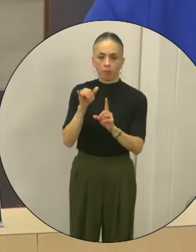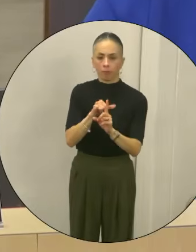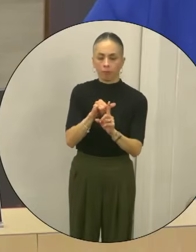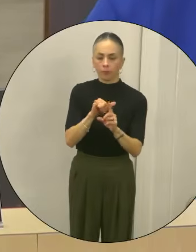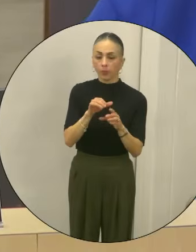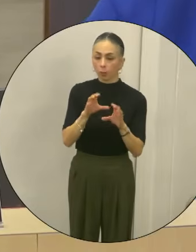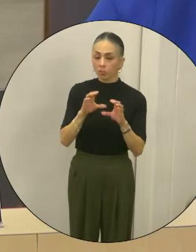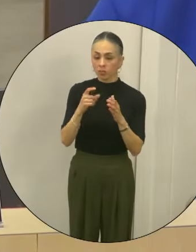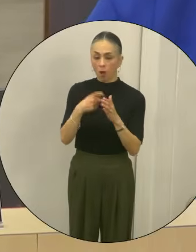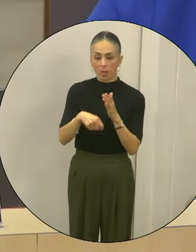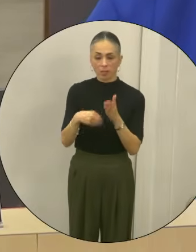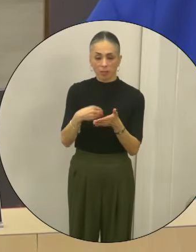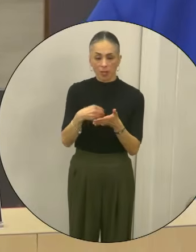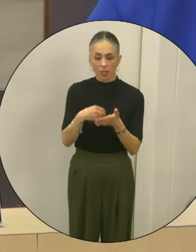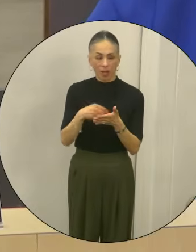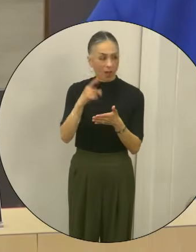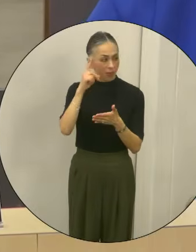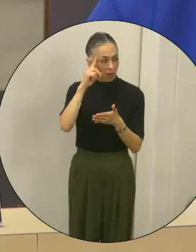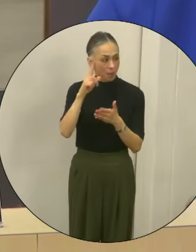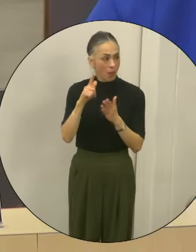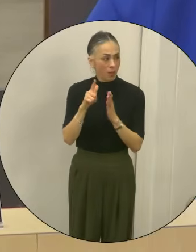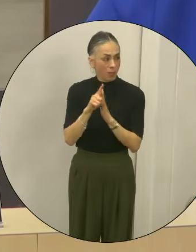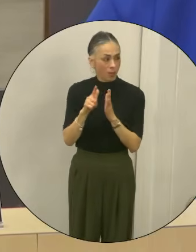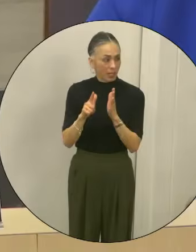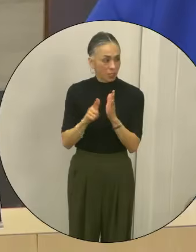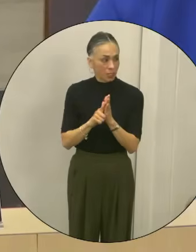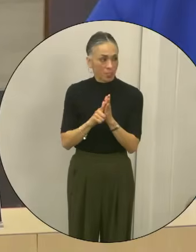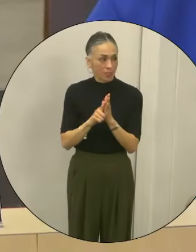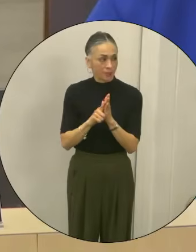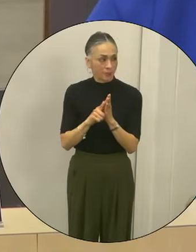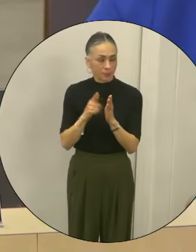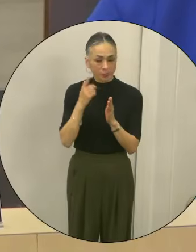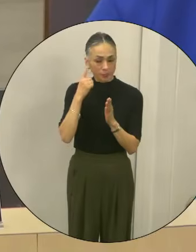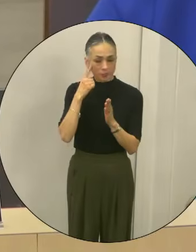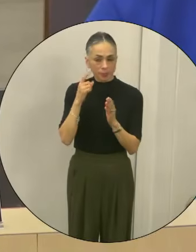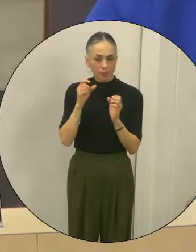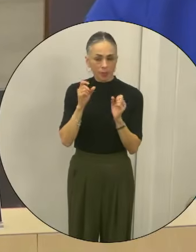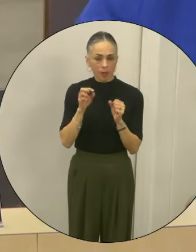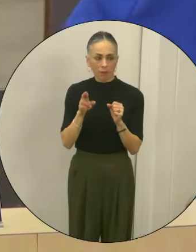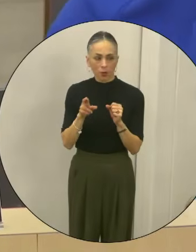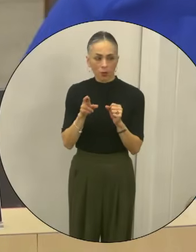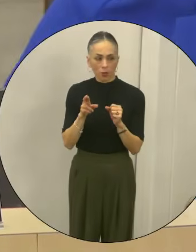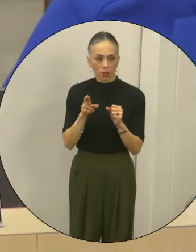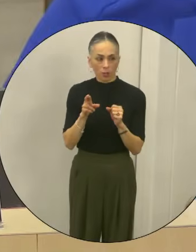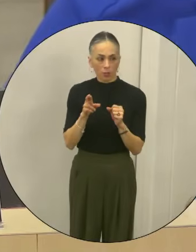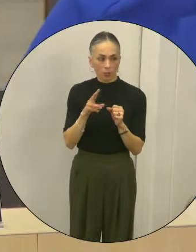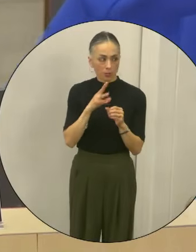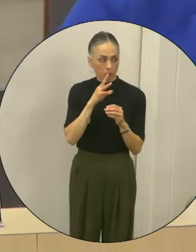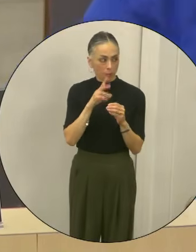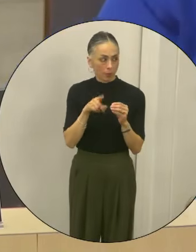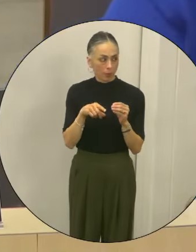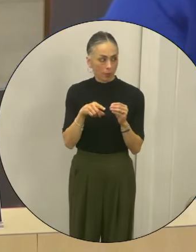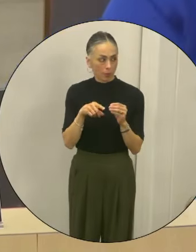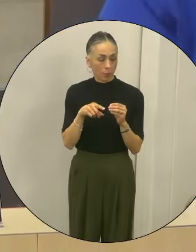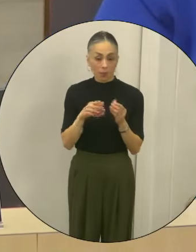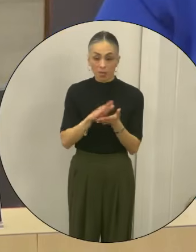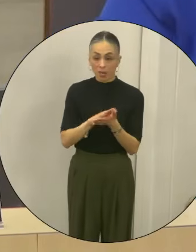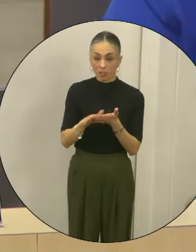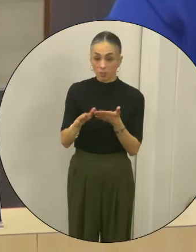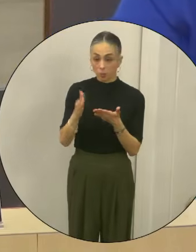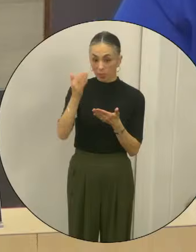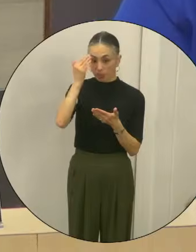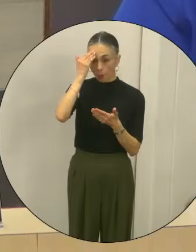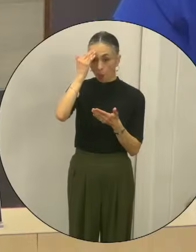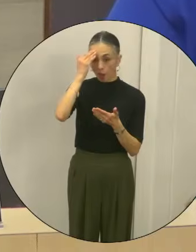of things, I've even thought about litigation parameters, which I don't think we would ever get across the line, but man, would it be great to talk about at least to bring some